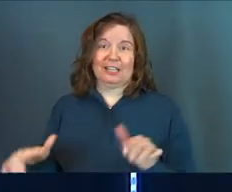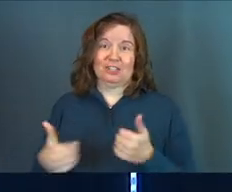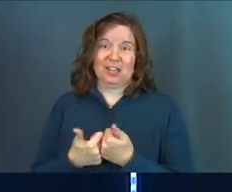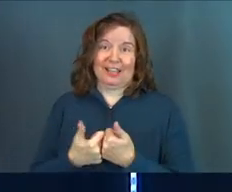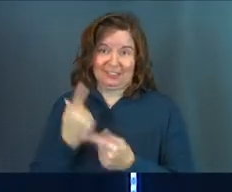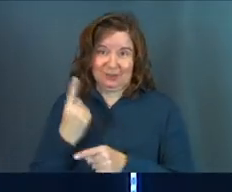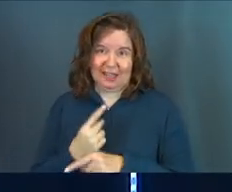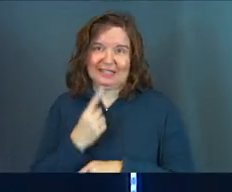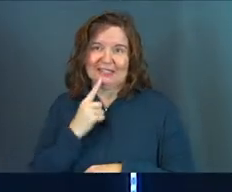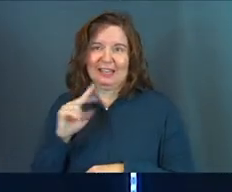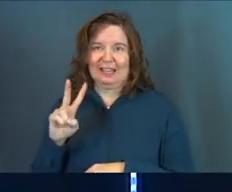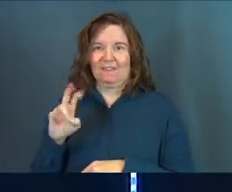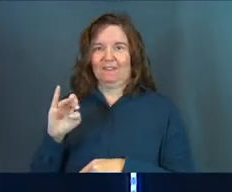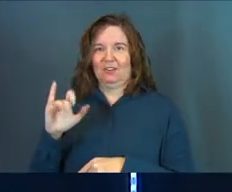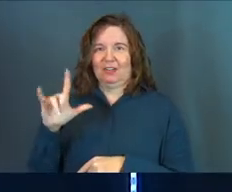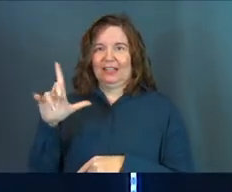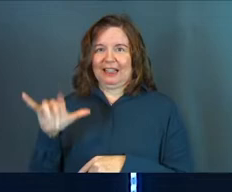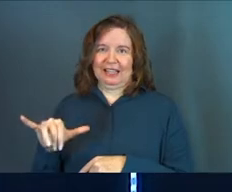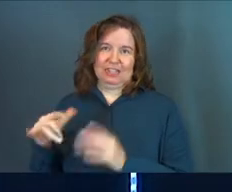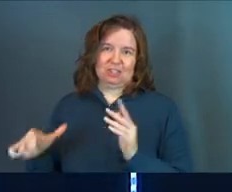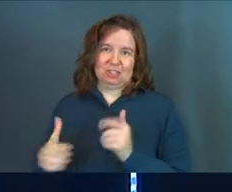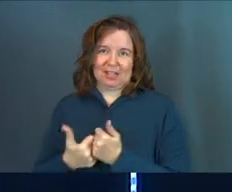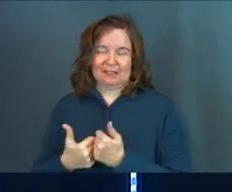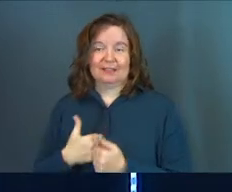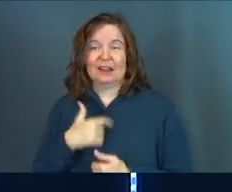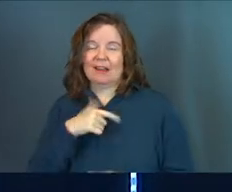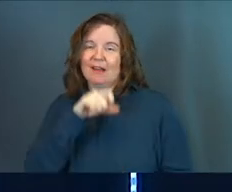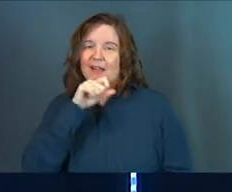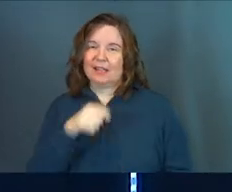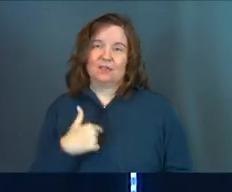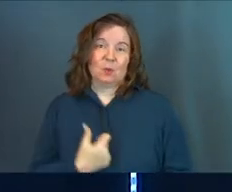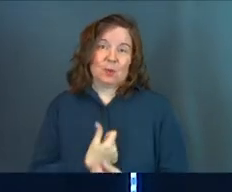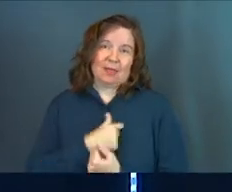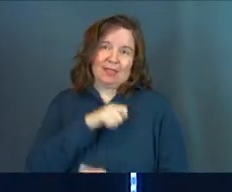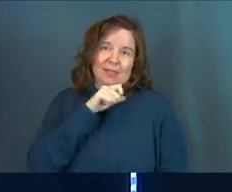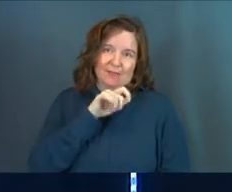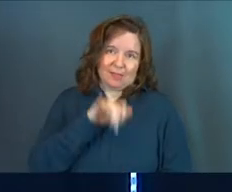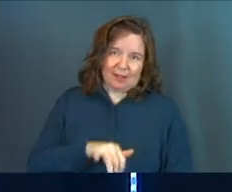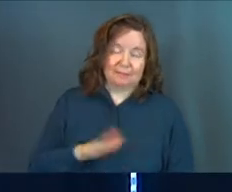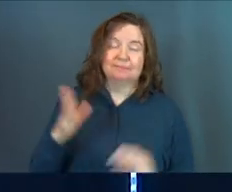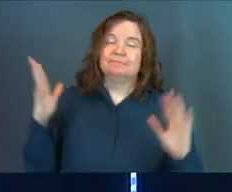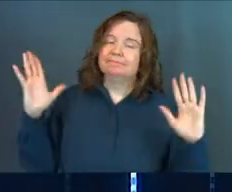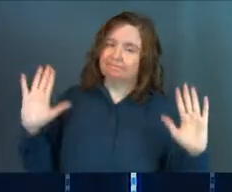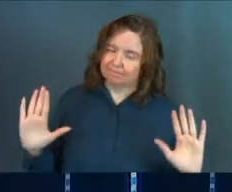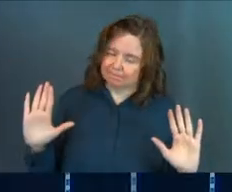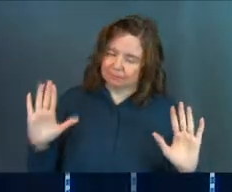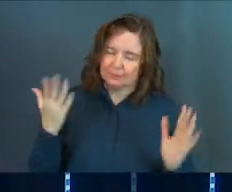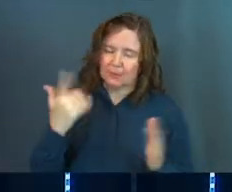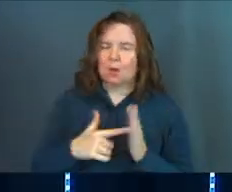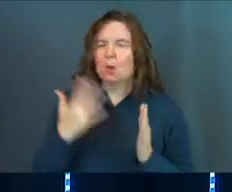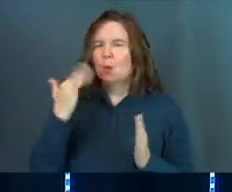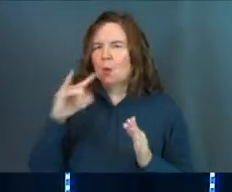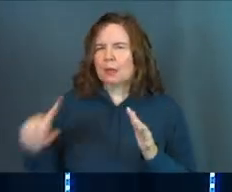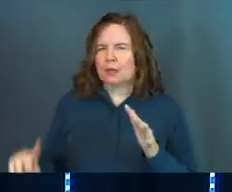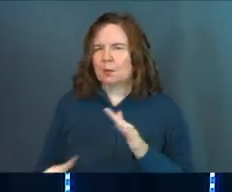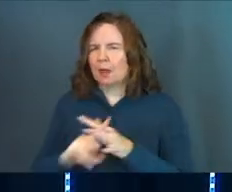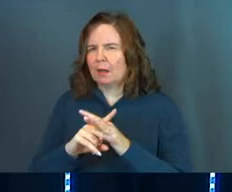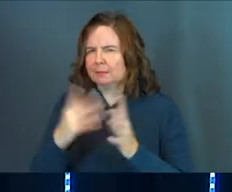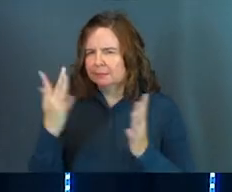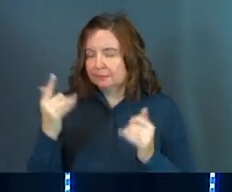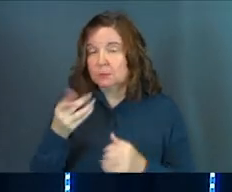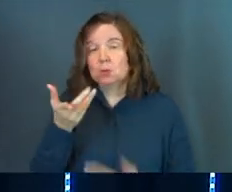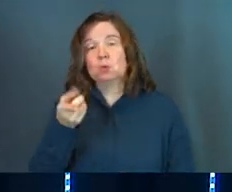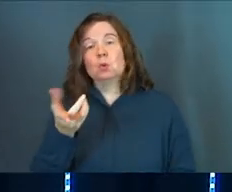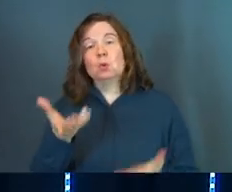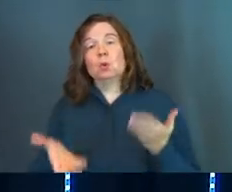that right, Pastor, vertically challenged. And I kind of love that we loved that. So here's why to bring that out.